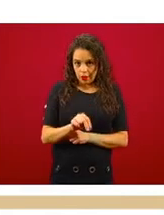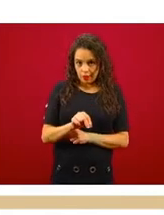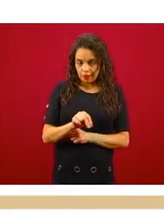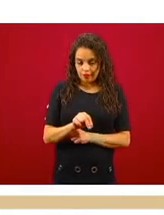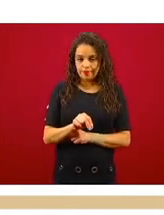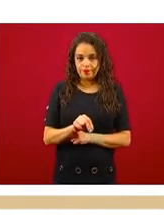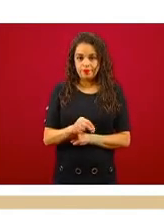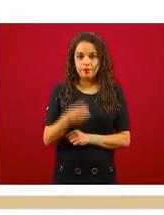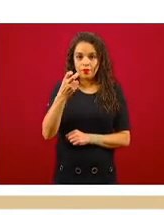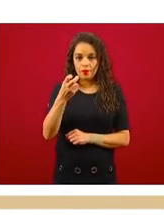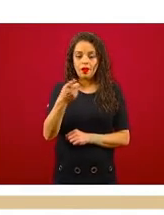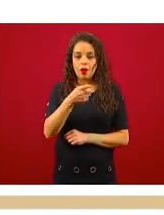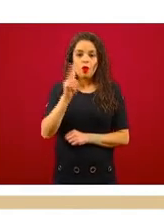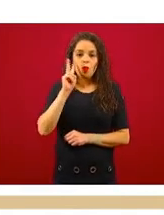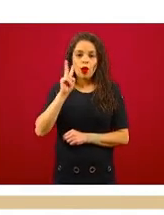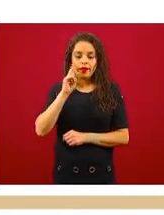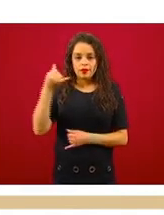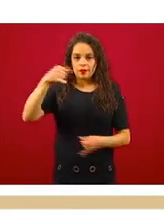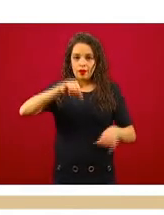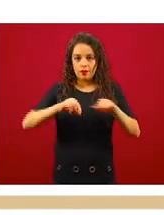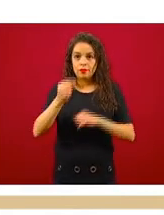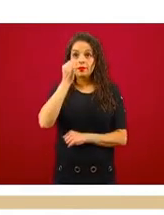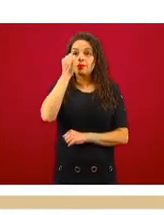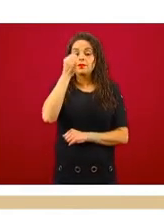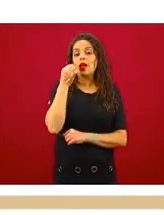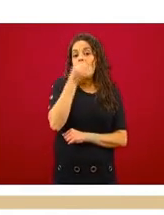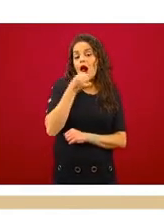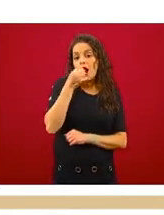235,129 people who were studied and tested.